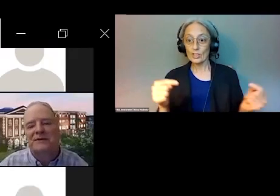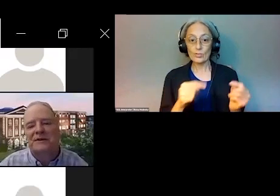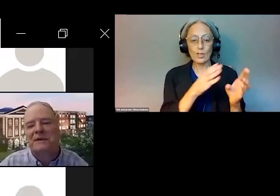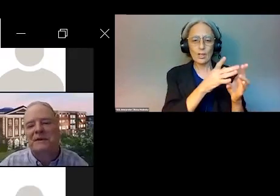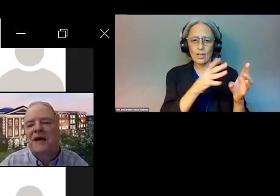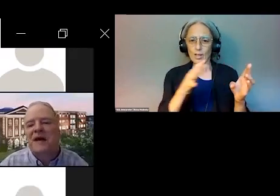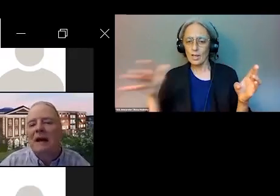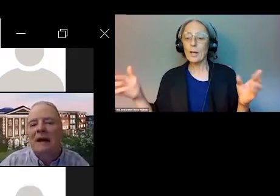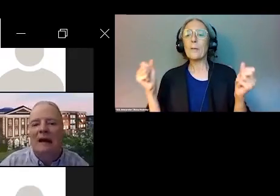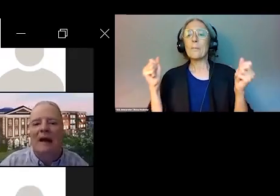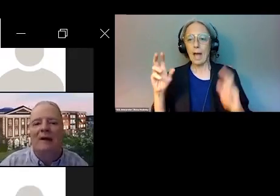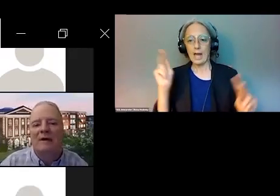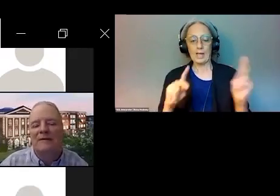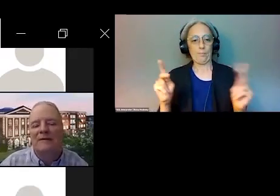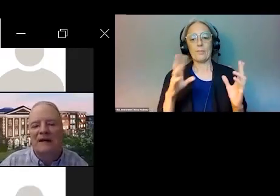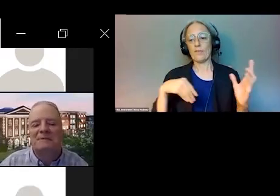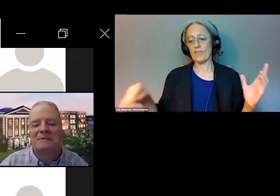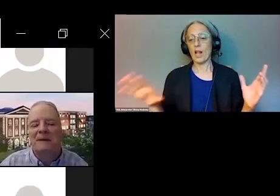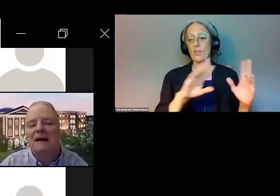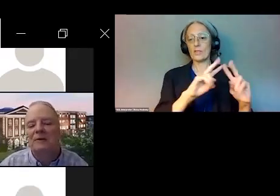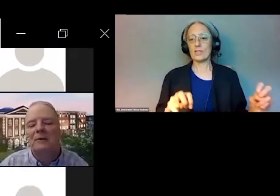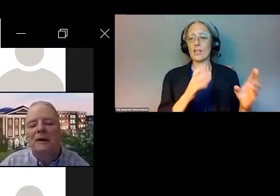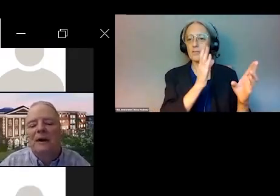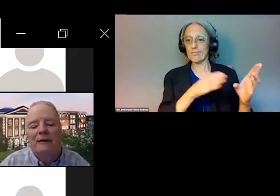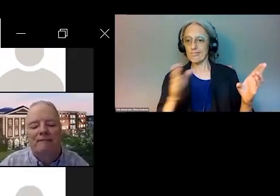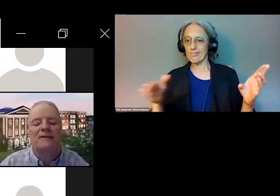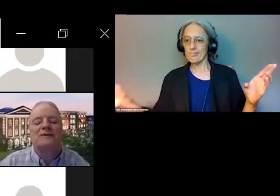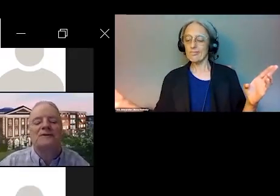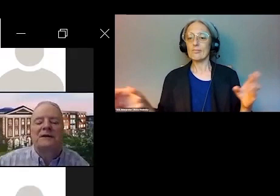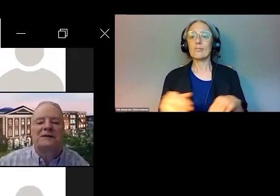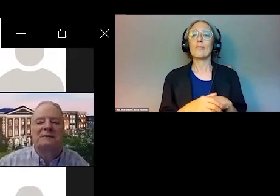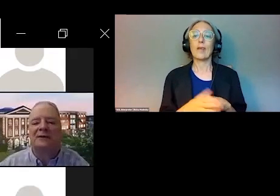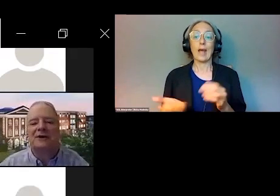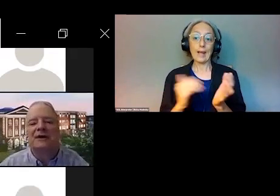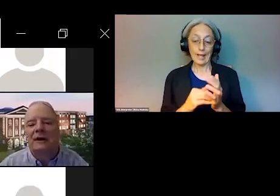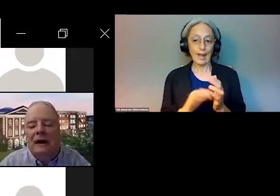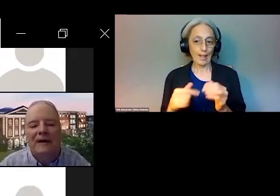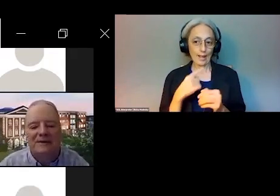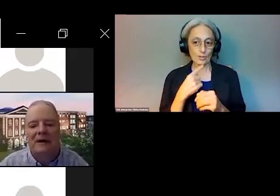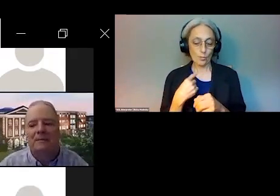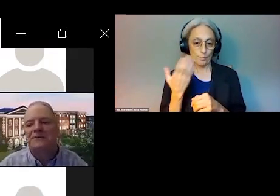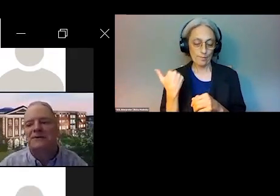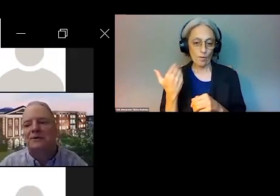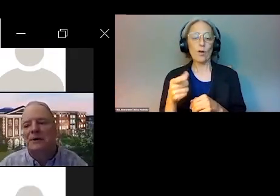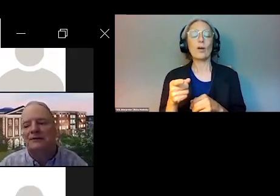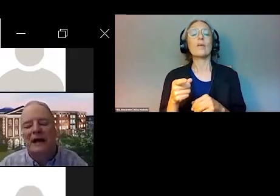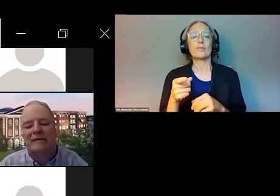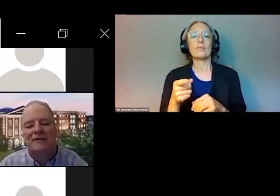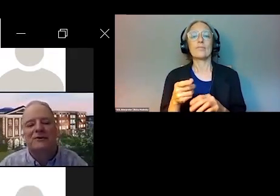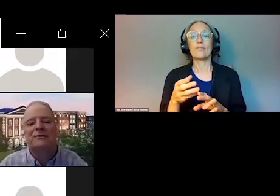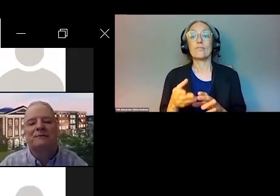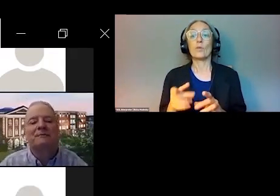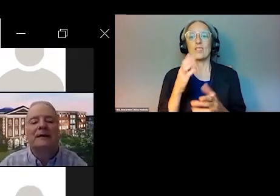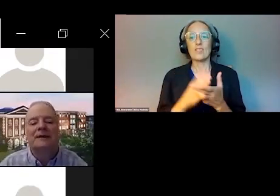have completed those assessments. And again, we have assessments back to their first participation, and that's helped us